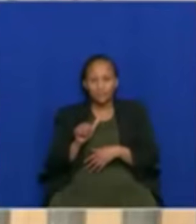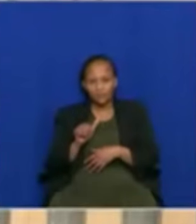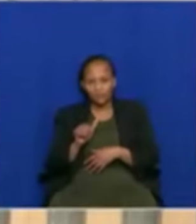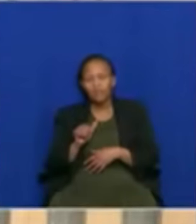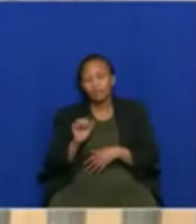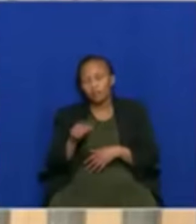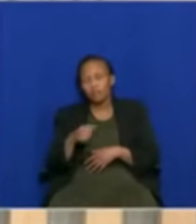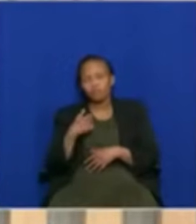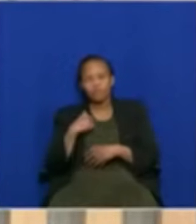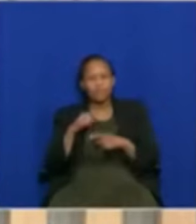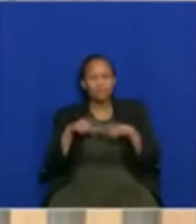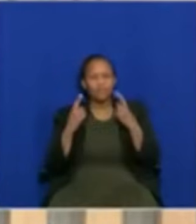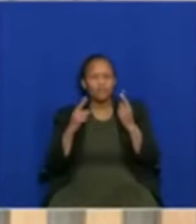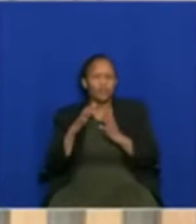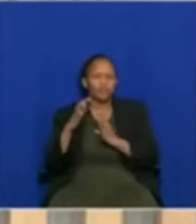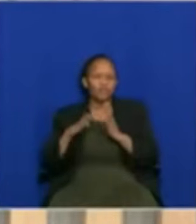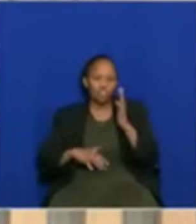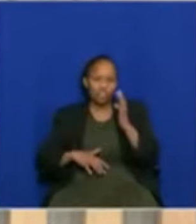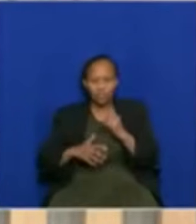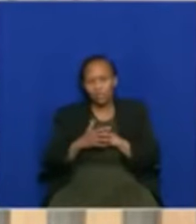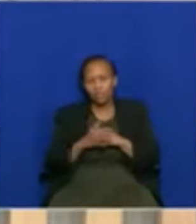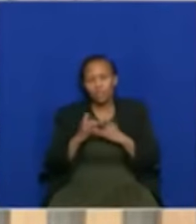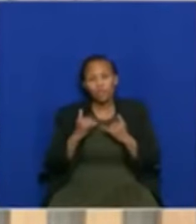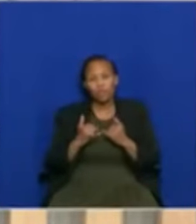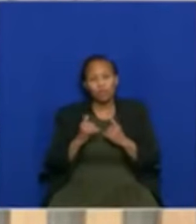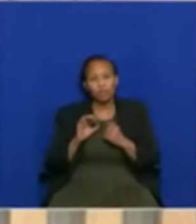go to a page before.